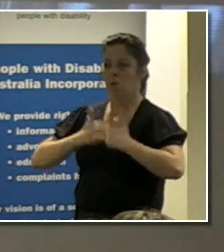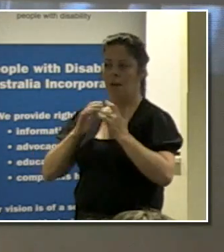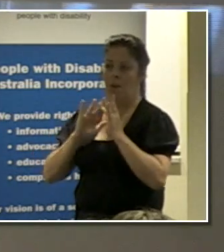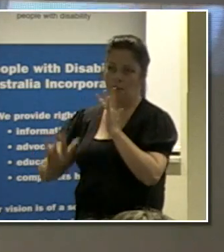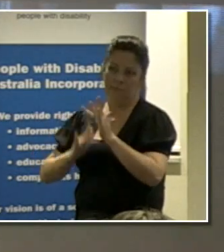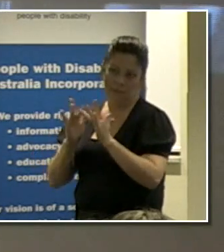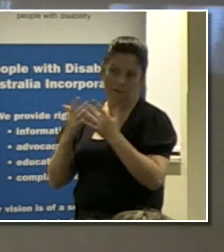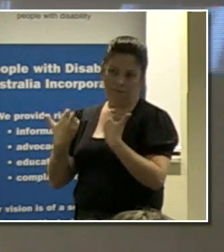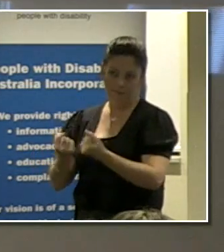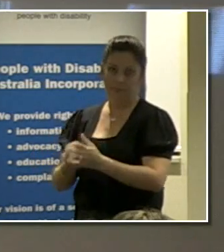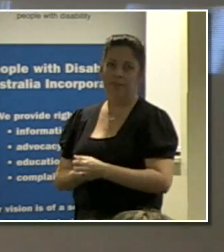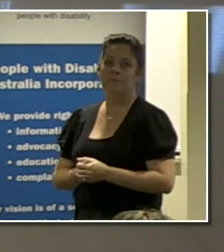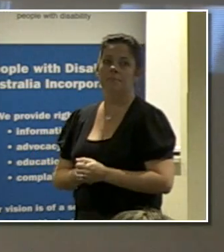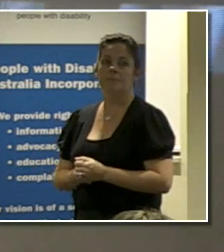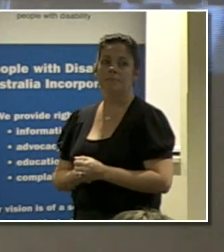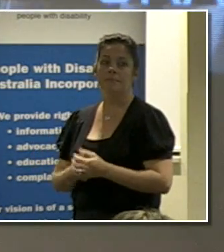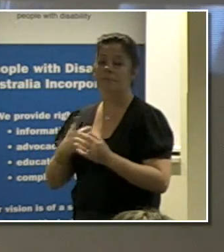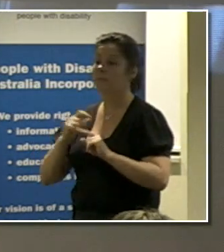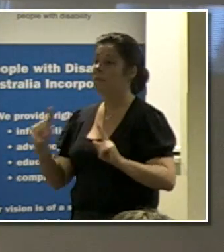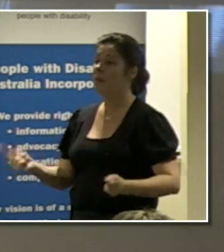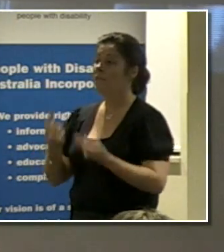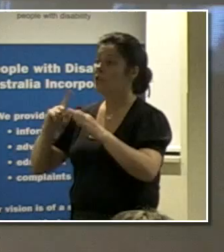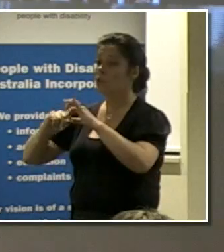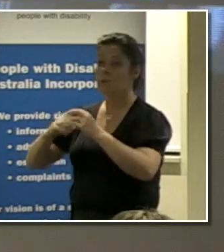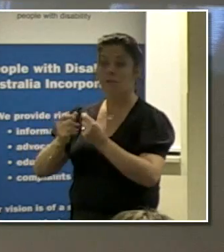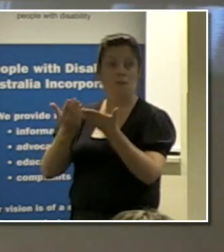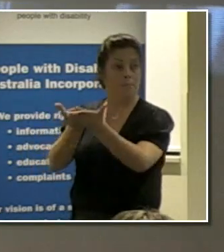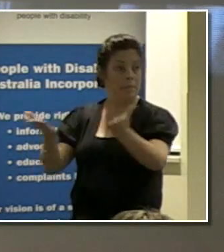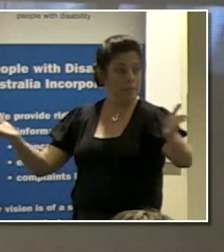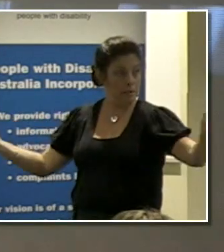David. I'd like to now take our first question from the floor.